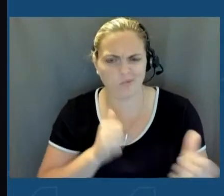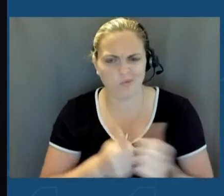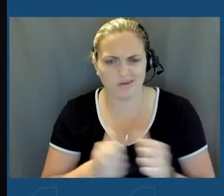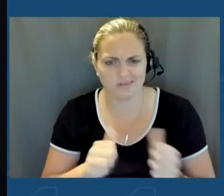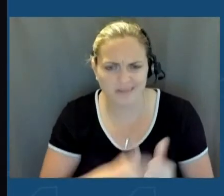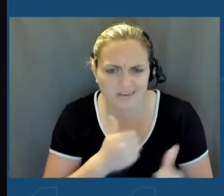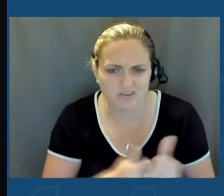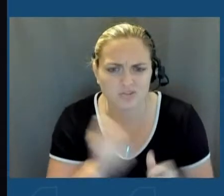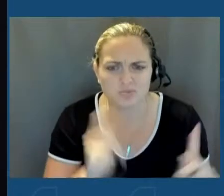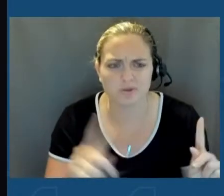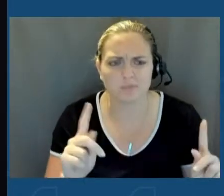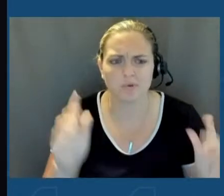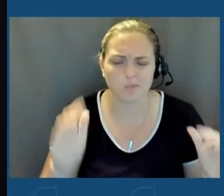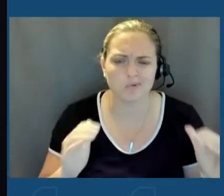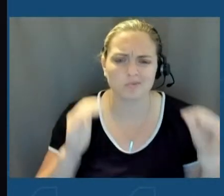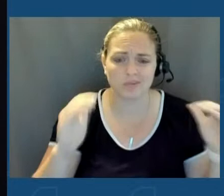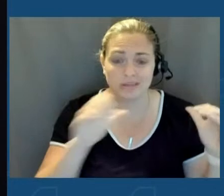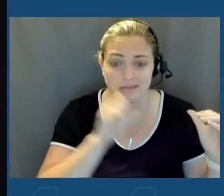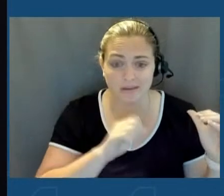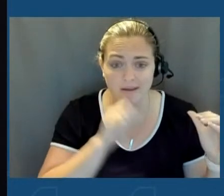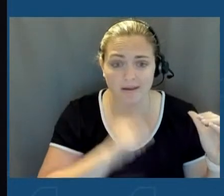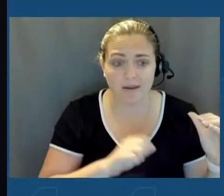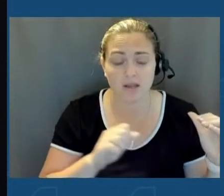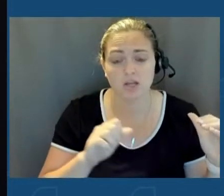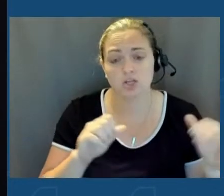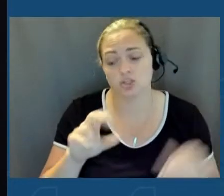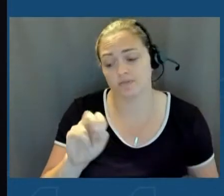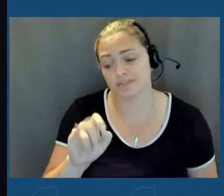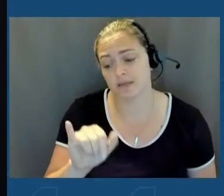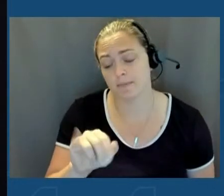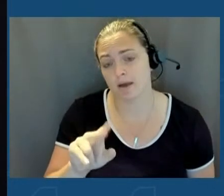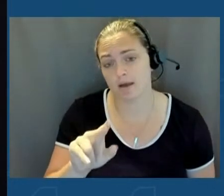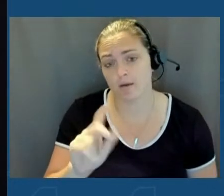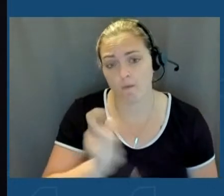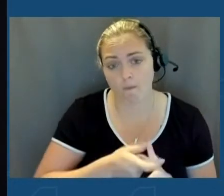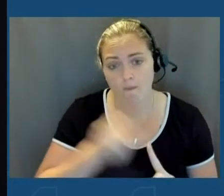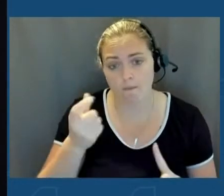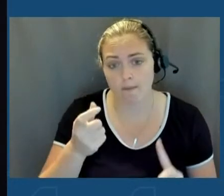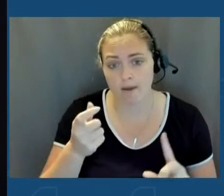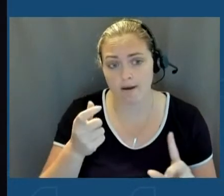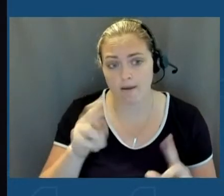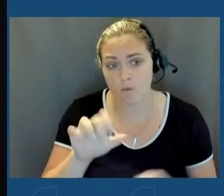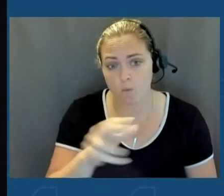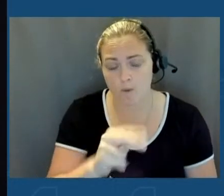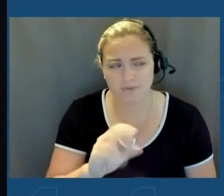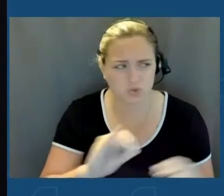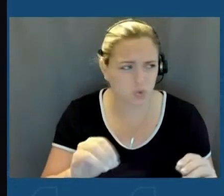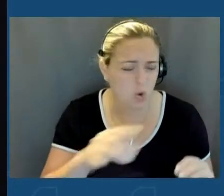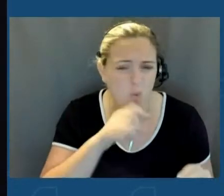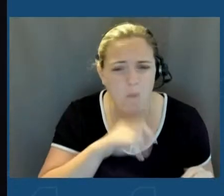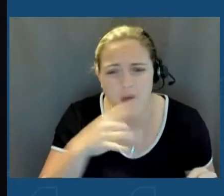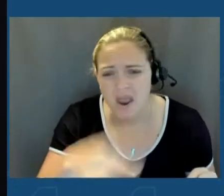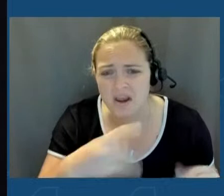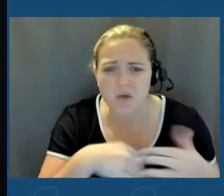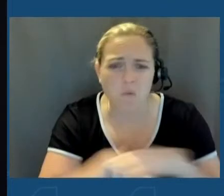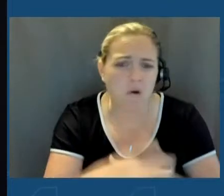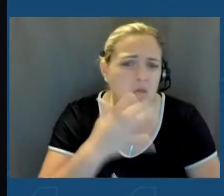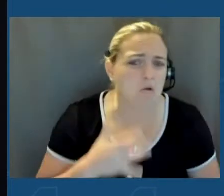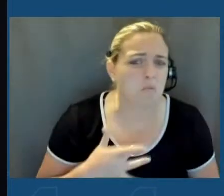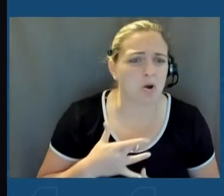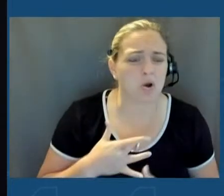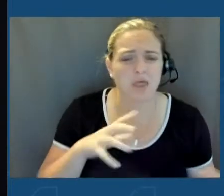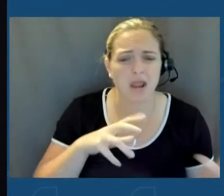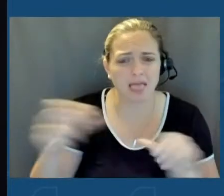we're raising the age of semi-automatic weapons so no 18-year-old can walk in on their birthday and walk out